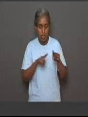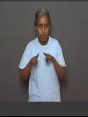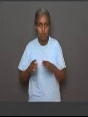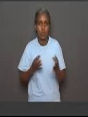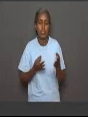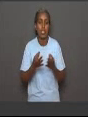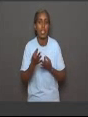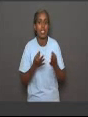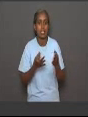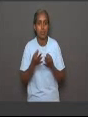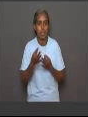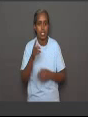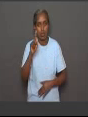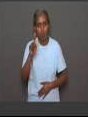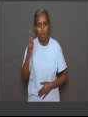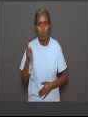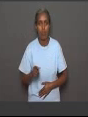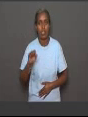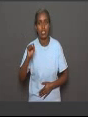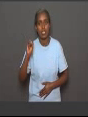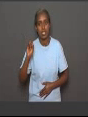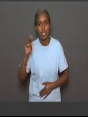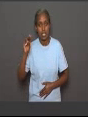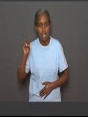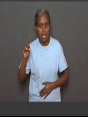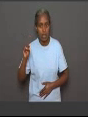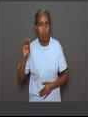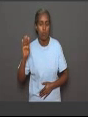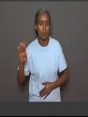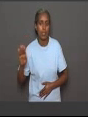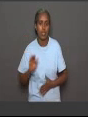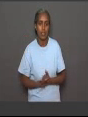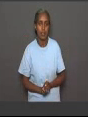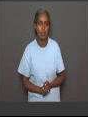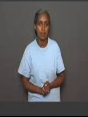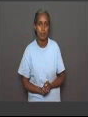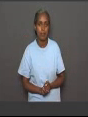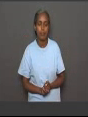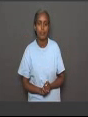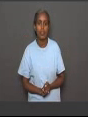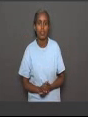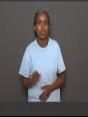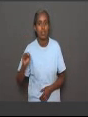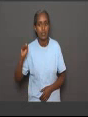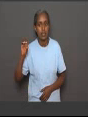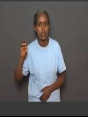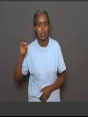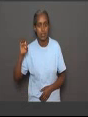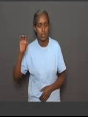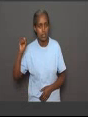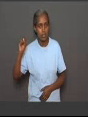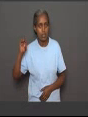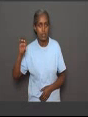This can also be expressed as 1 over the sine of B.